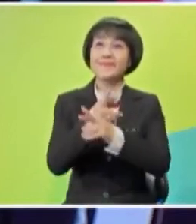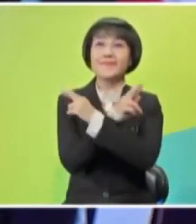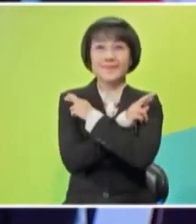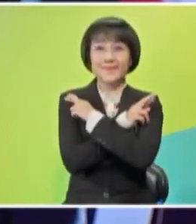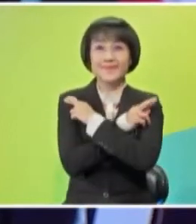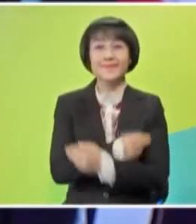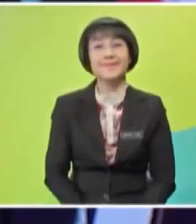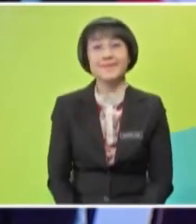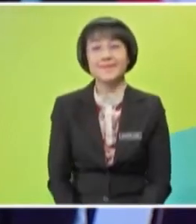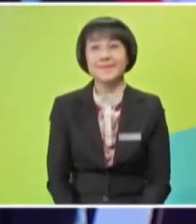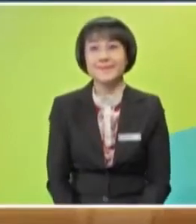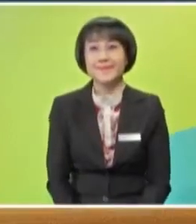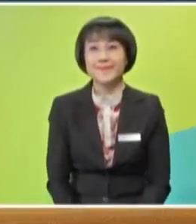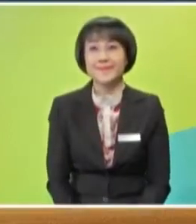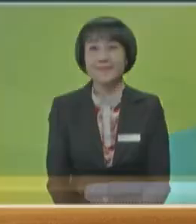KPM.